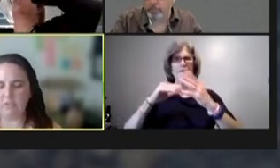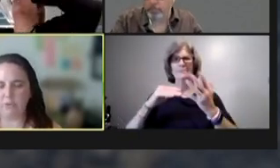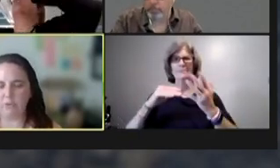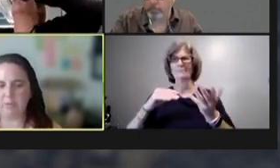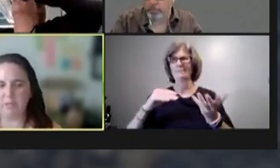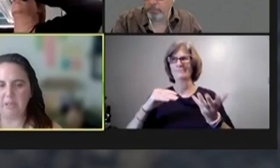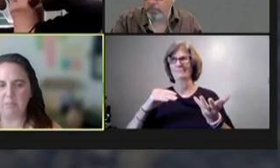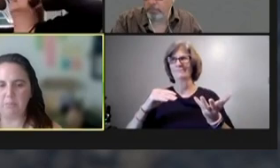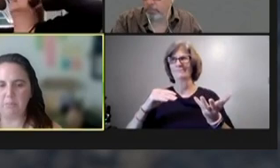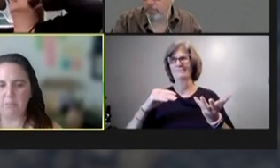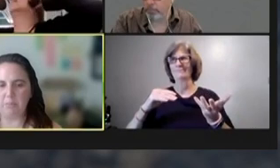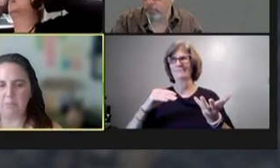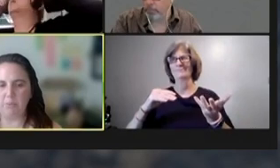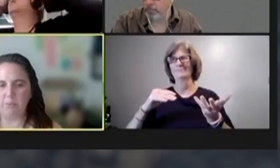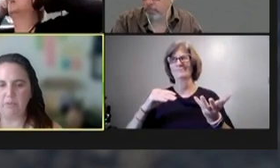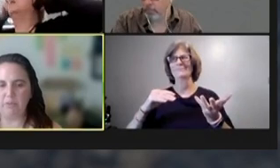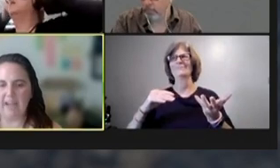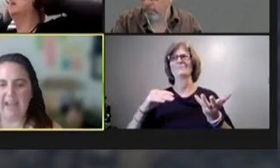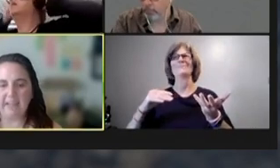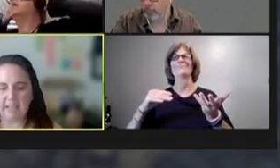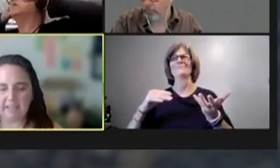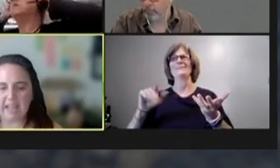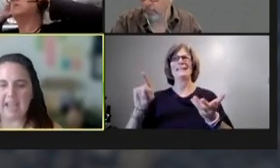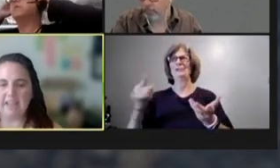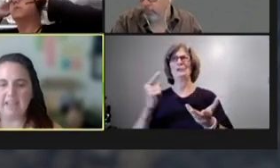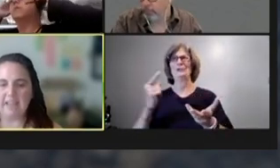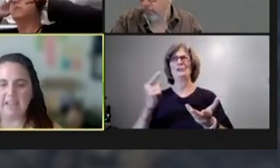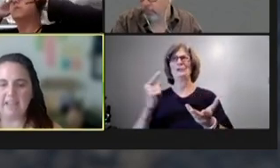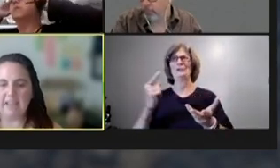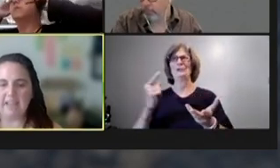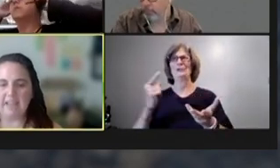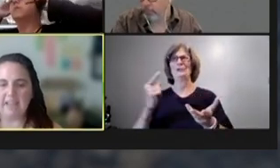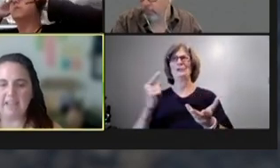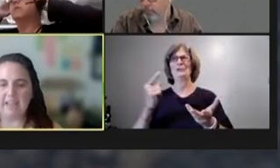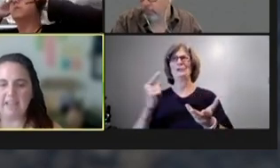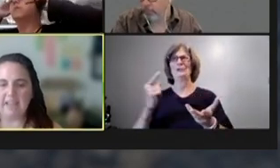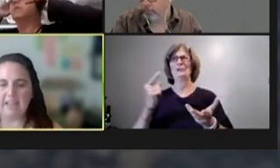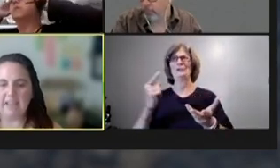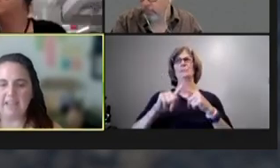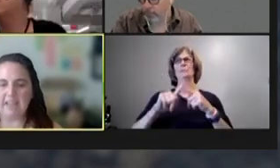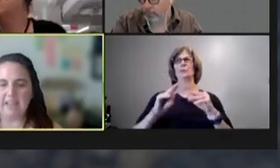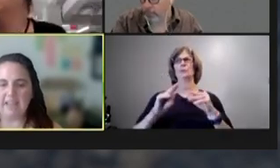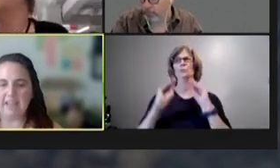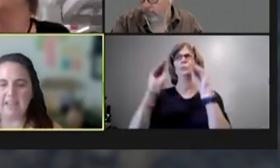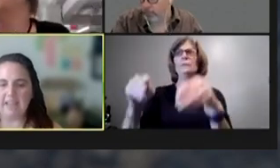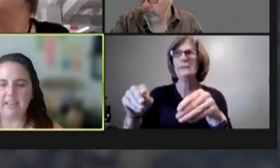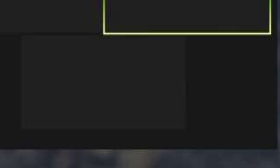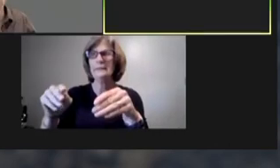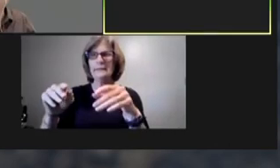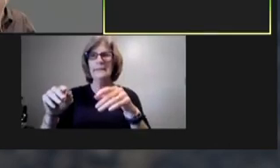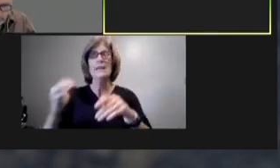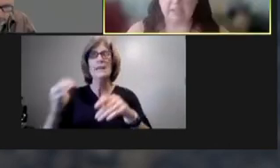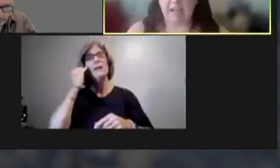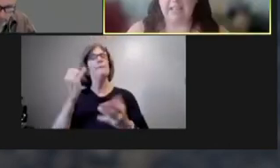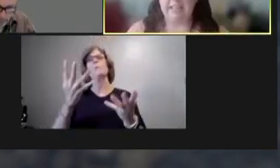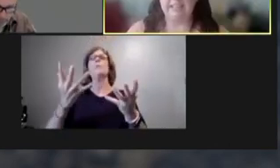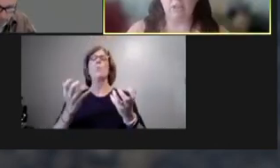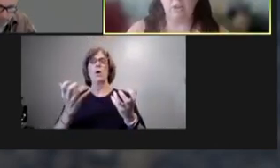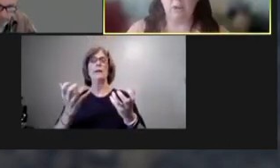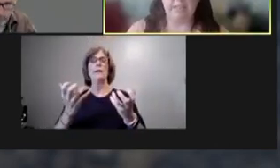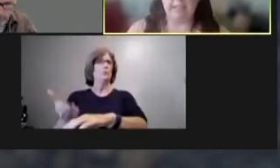units for people to access. And that in order to make a meaningful dent in the age of our housing stock and its